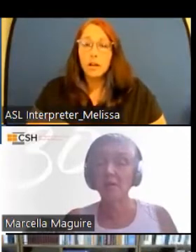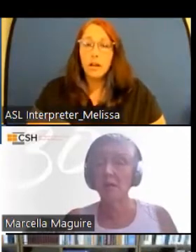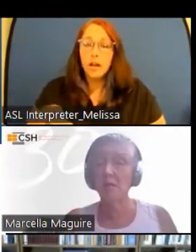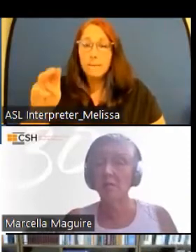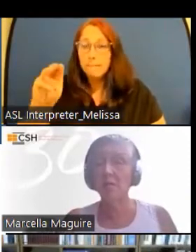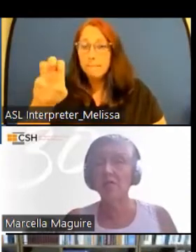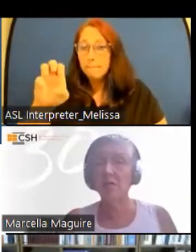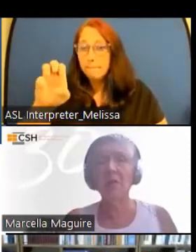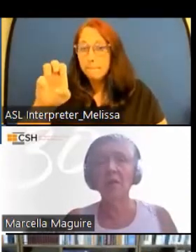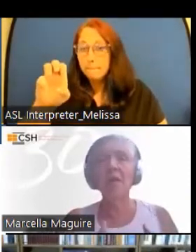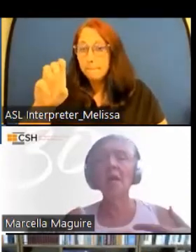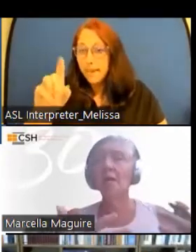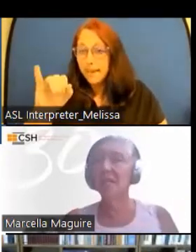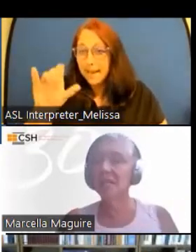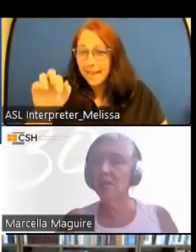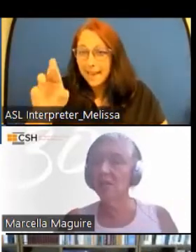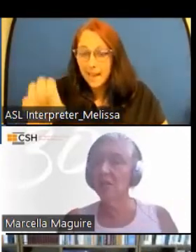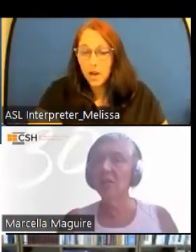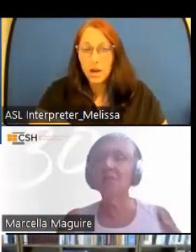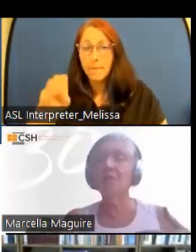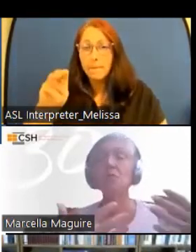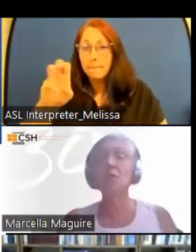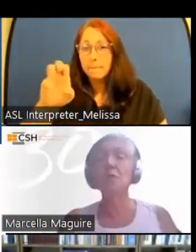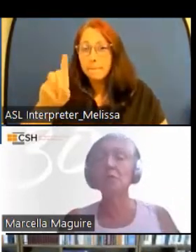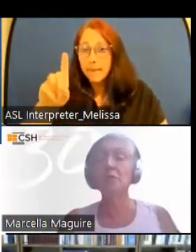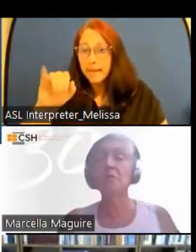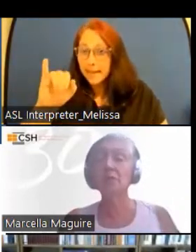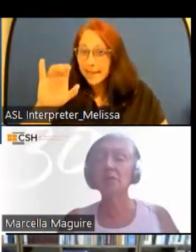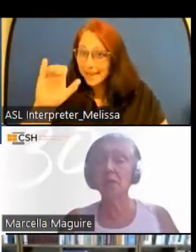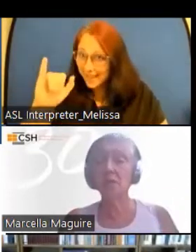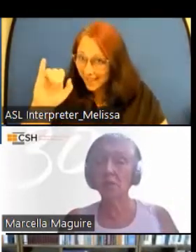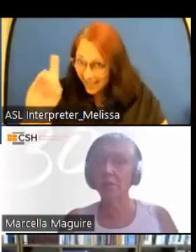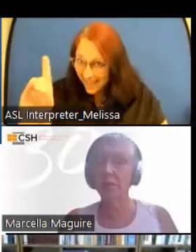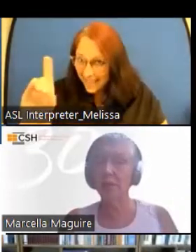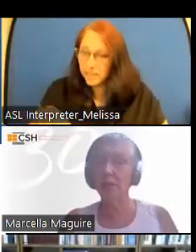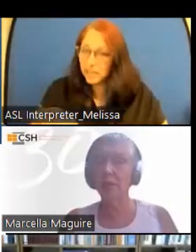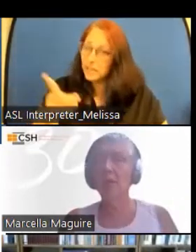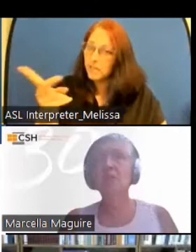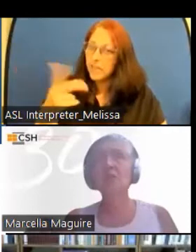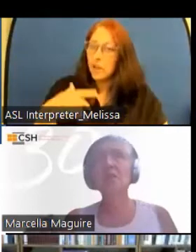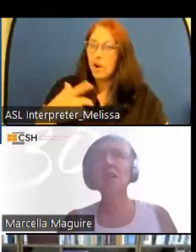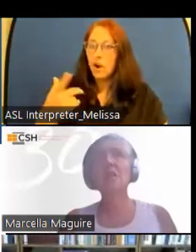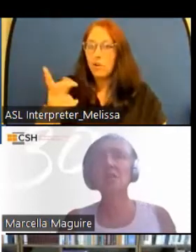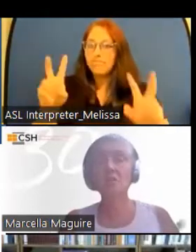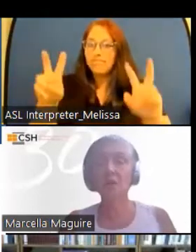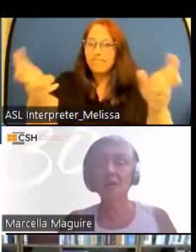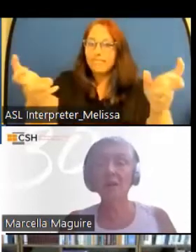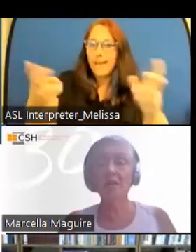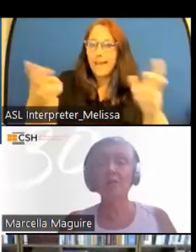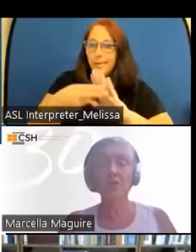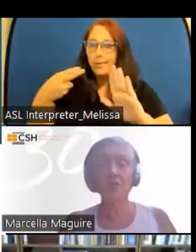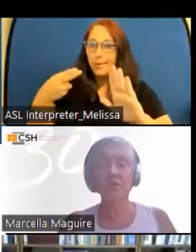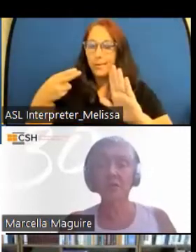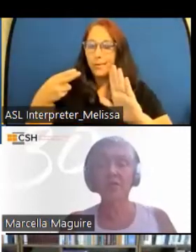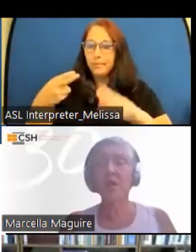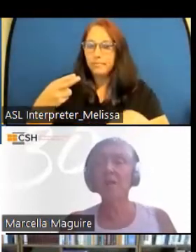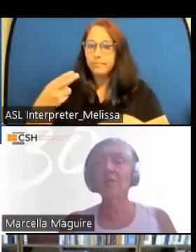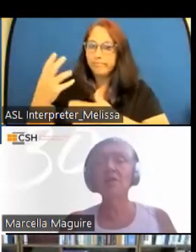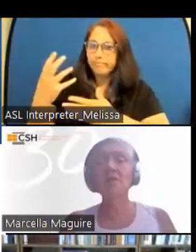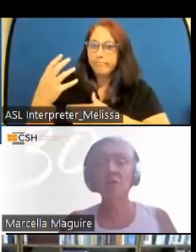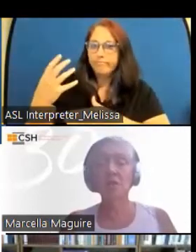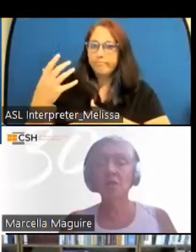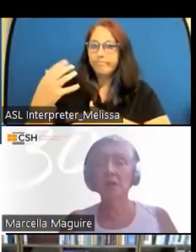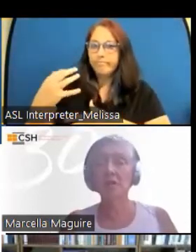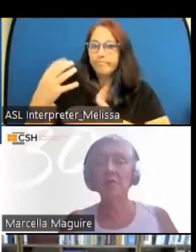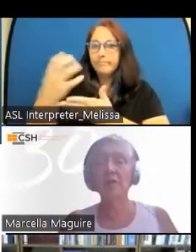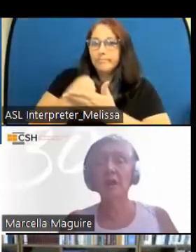is an entitlement system. At least in theory, if you can prove your disability to the state, you are entitled to services. There is